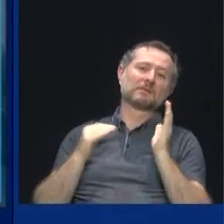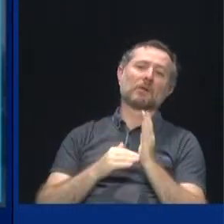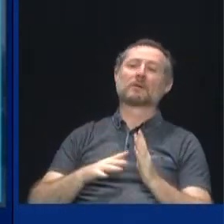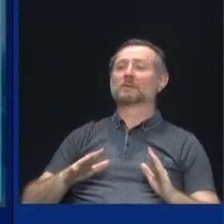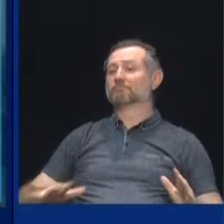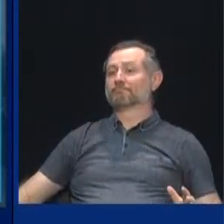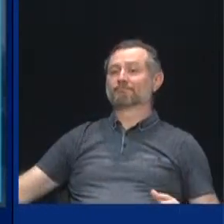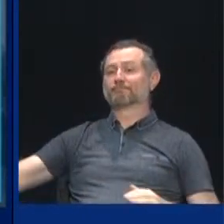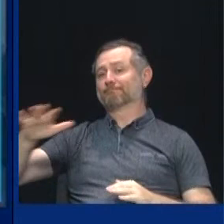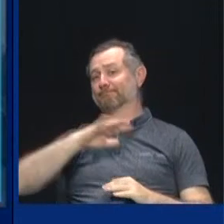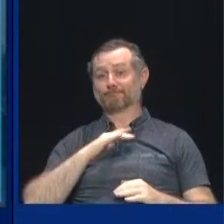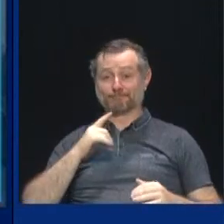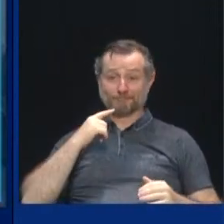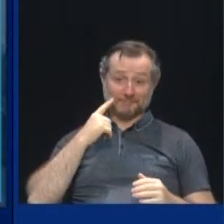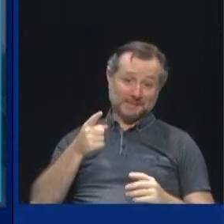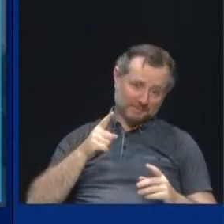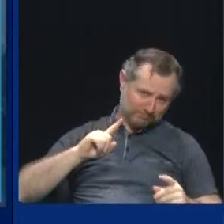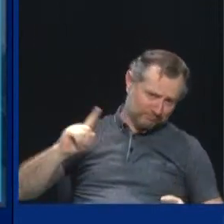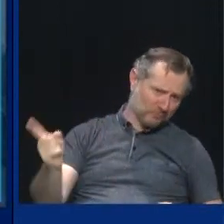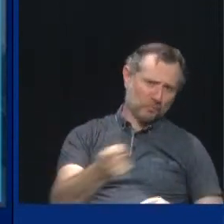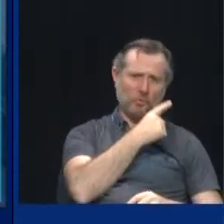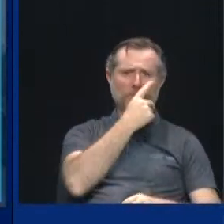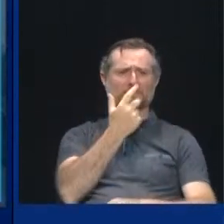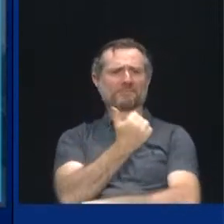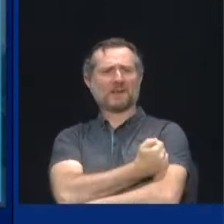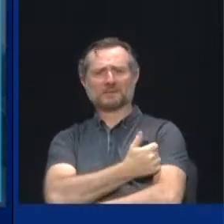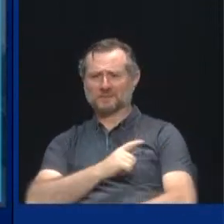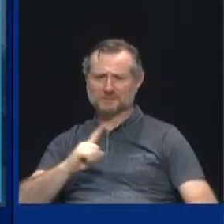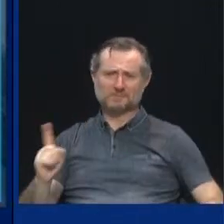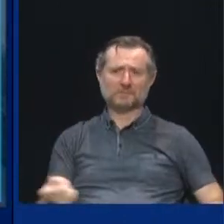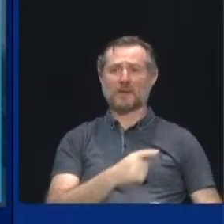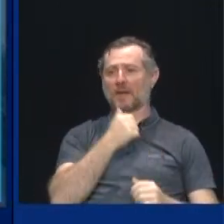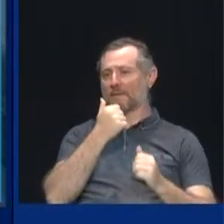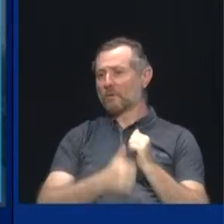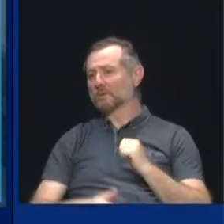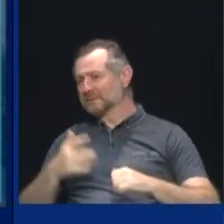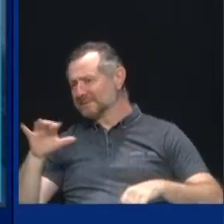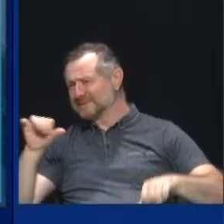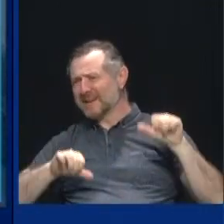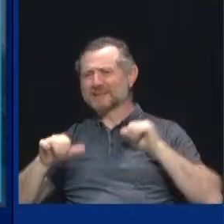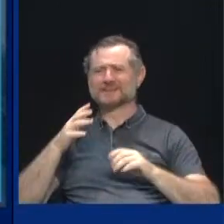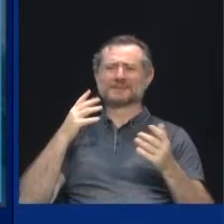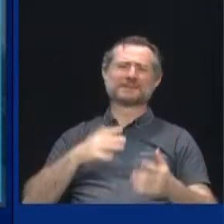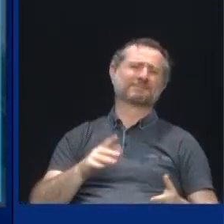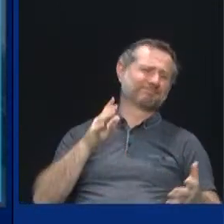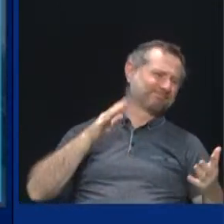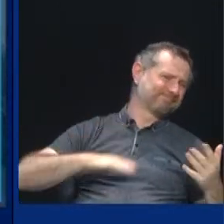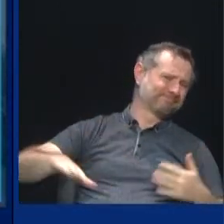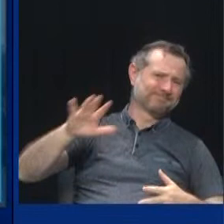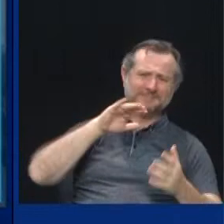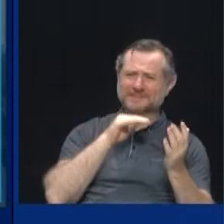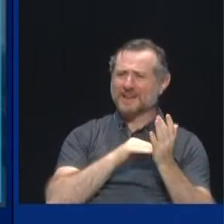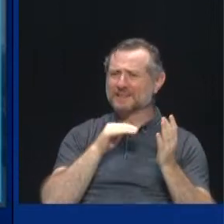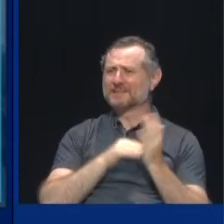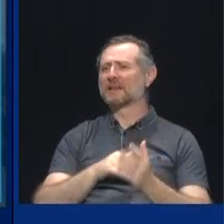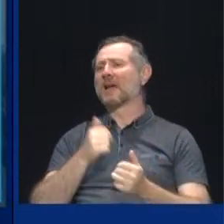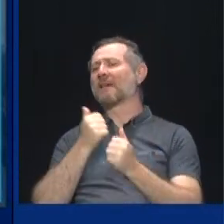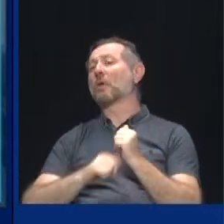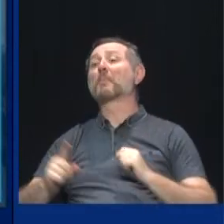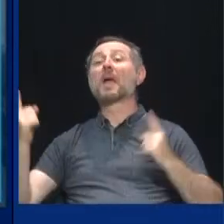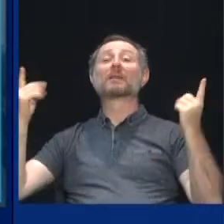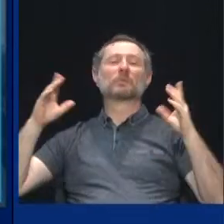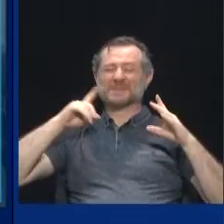name says get a vaccine. Every scientist, every health professional, everybody has said get a vaccine.